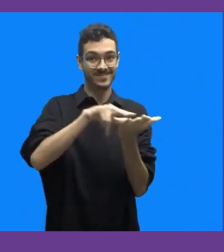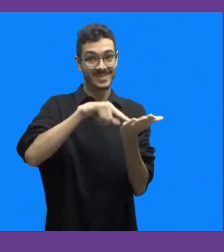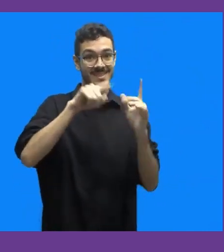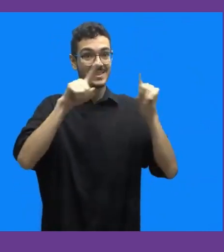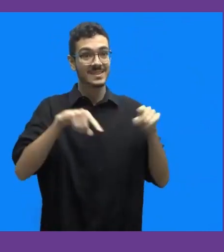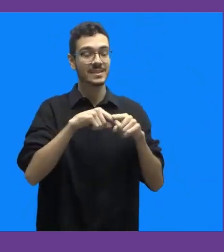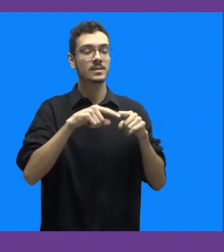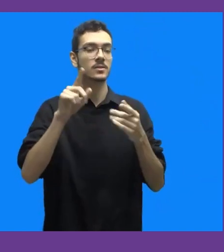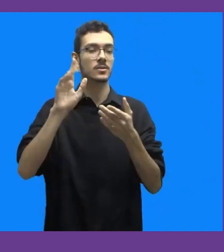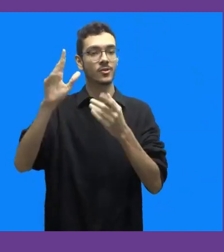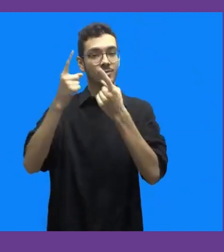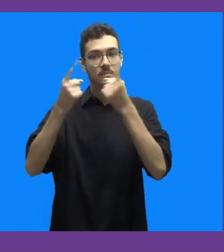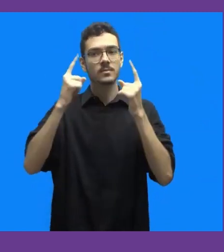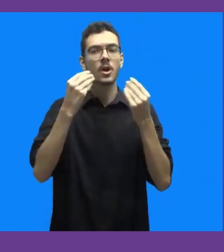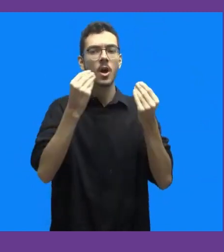that process?